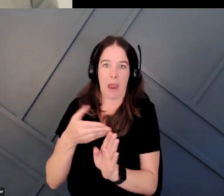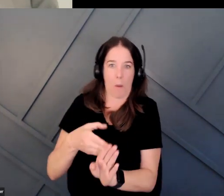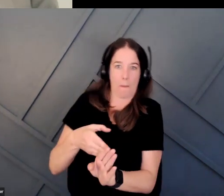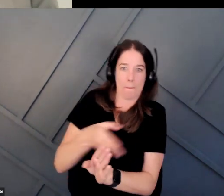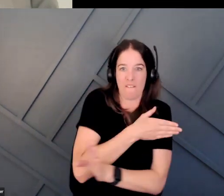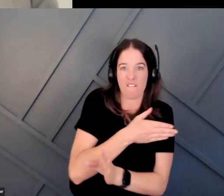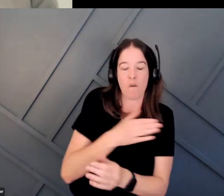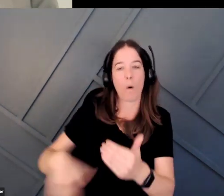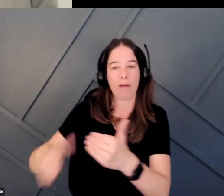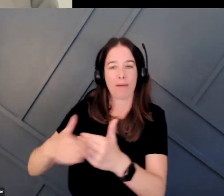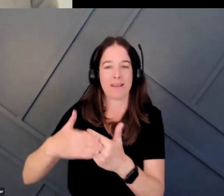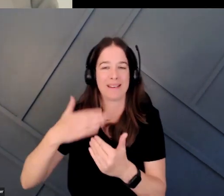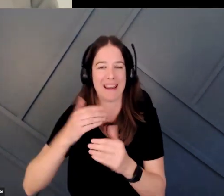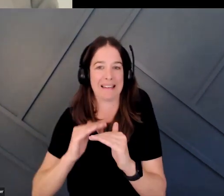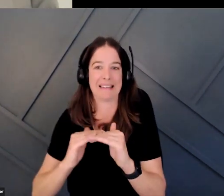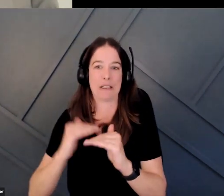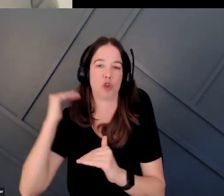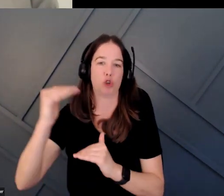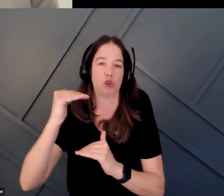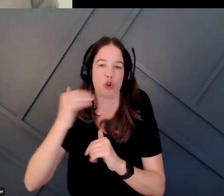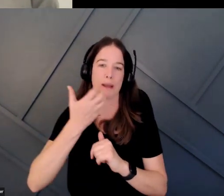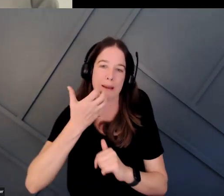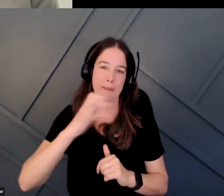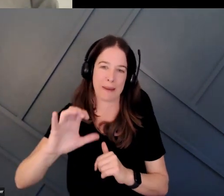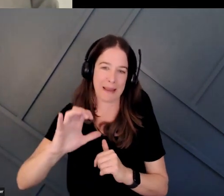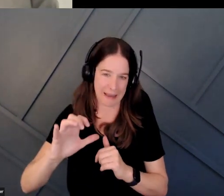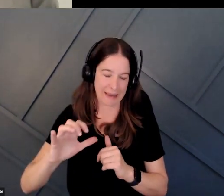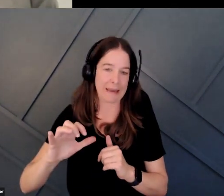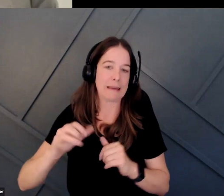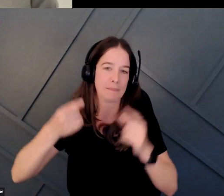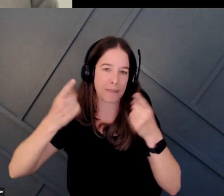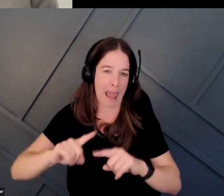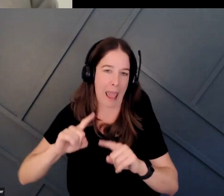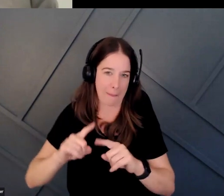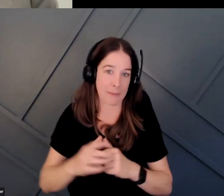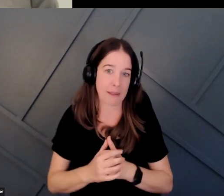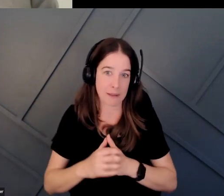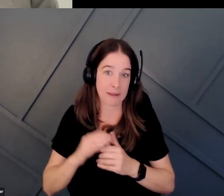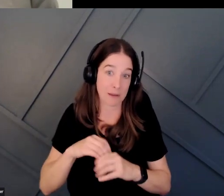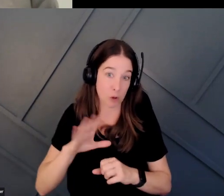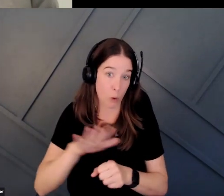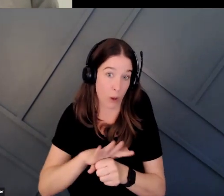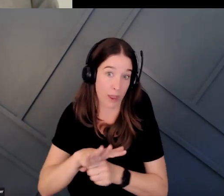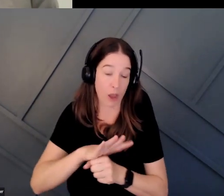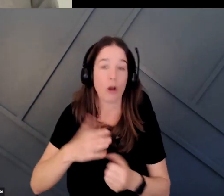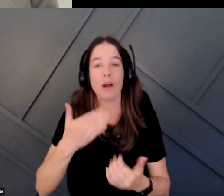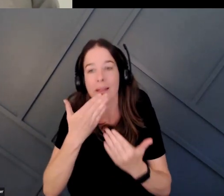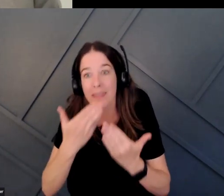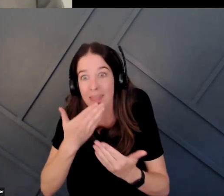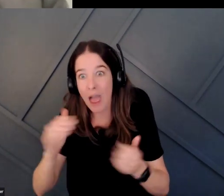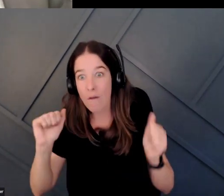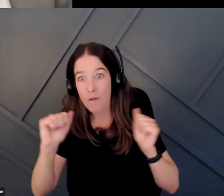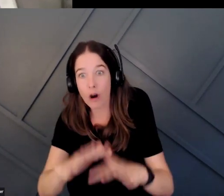happens. I thank you all being here. I thank you all for being here, and I look forward to a great discussion.